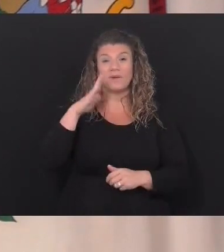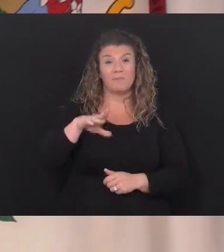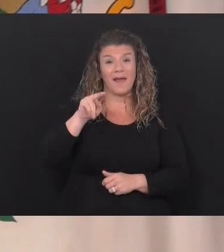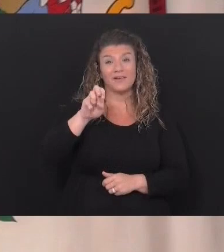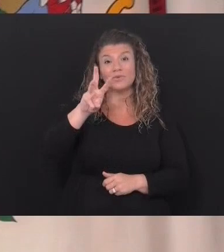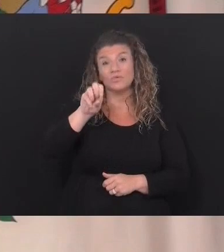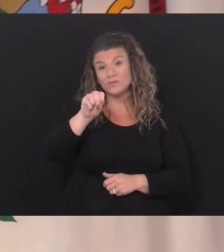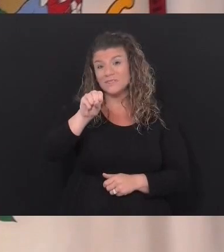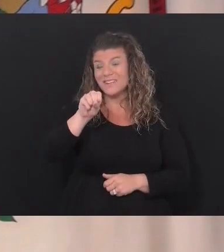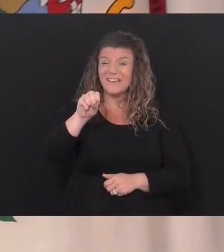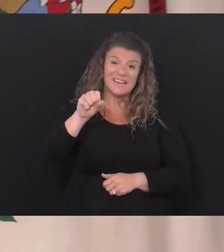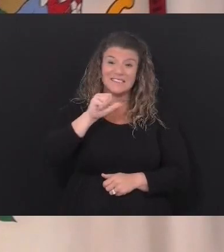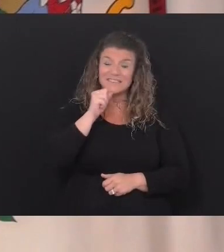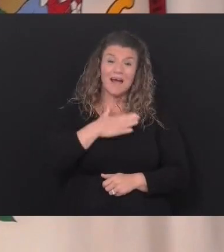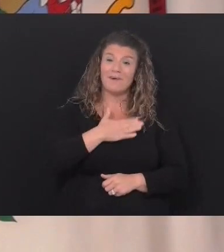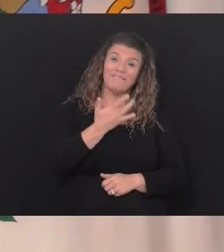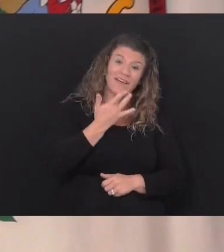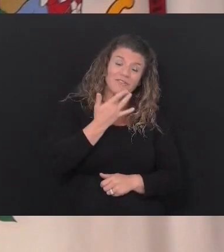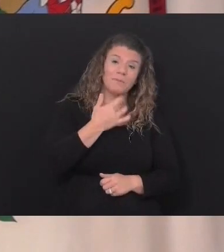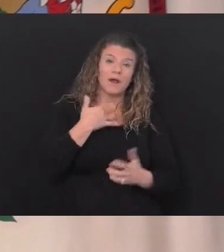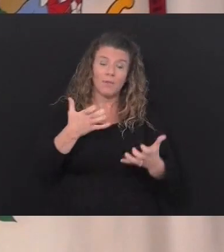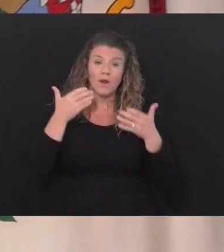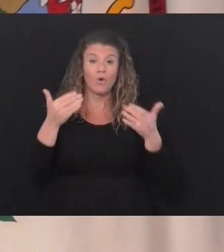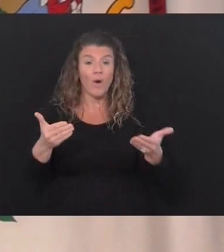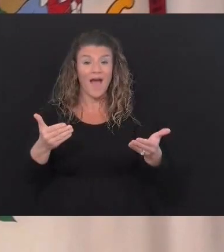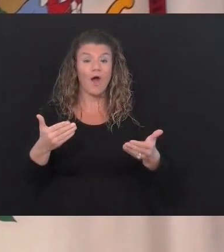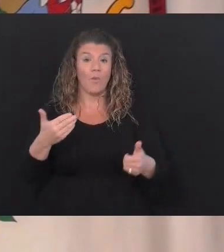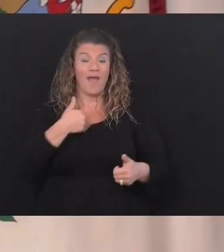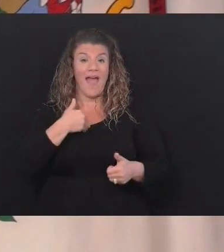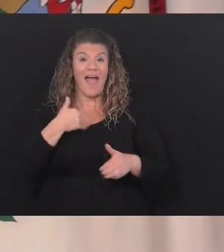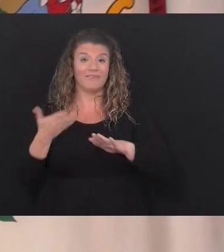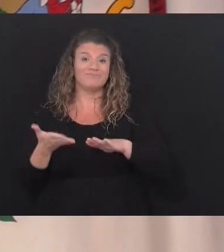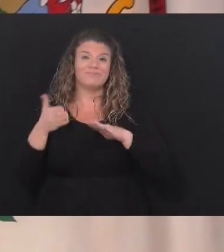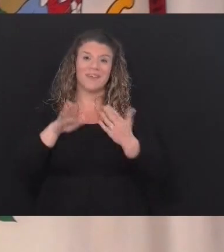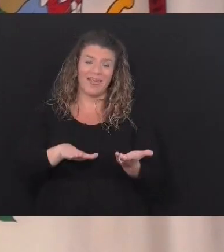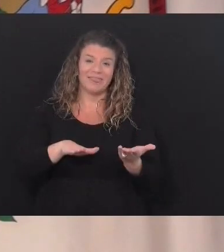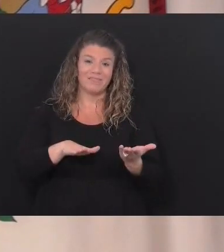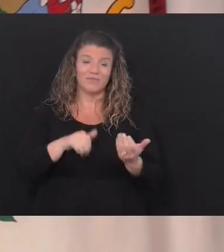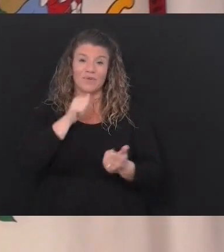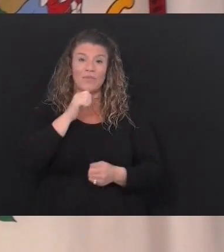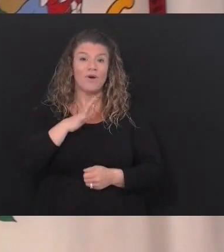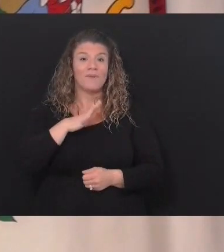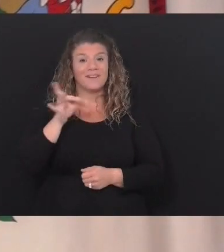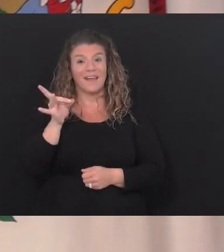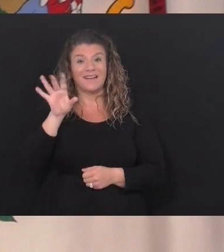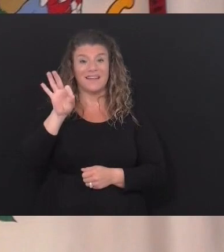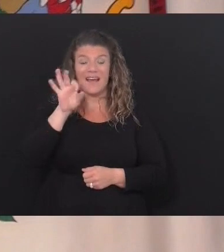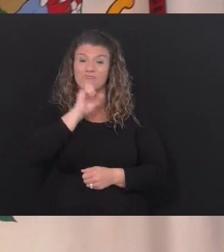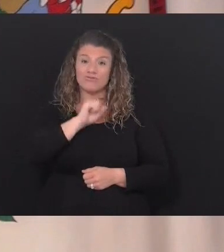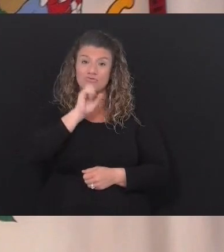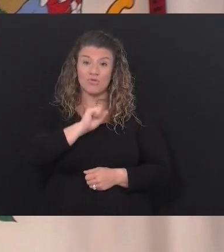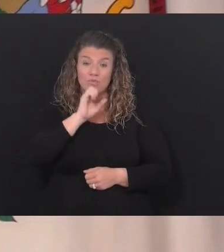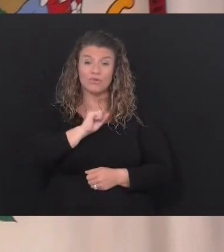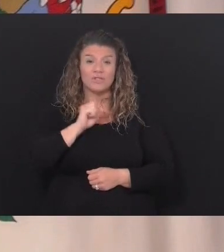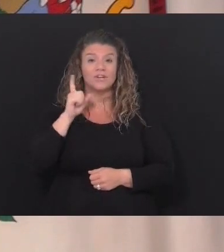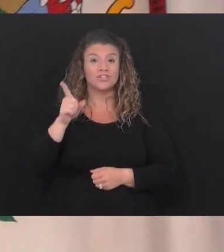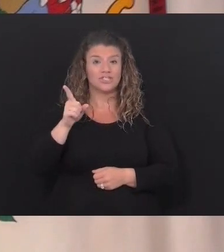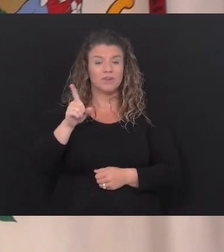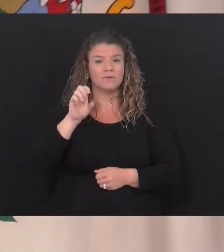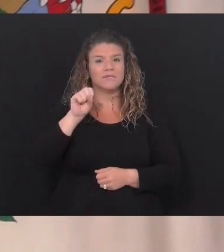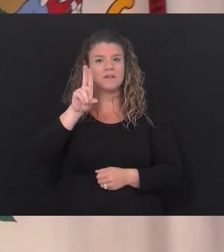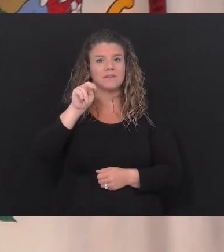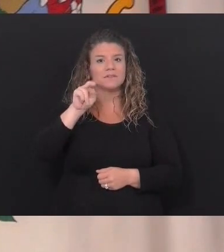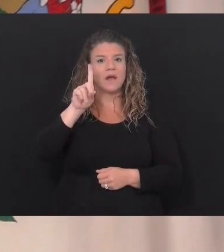lost another individual. We lost a lady that's 89 years old, and she was at our Sundale